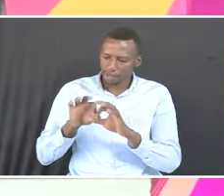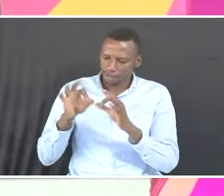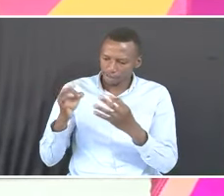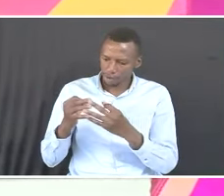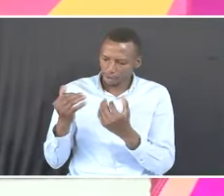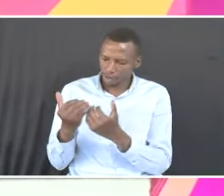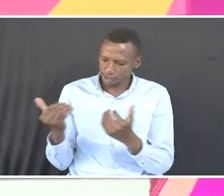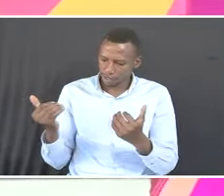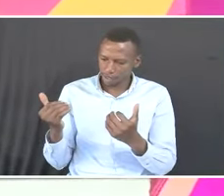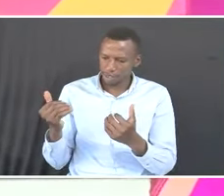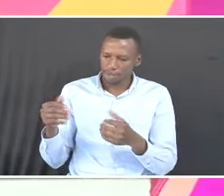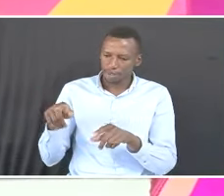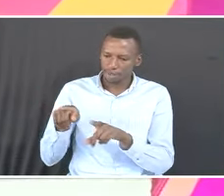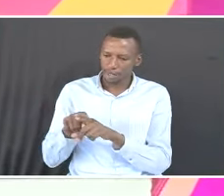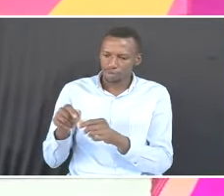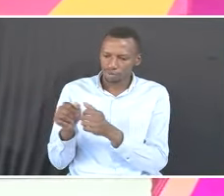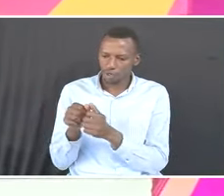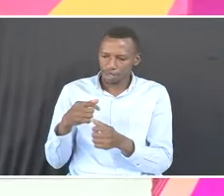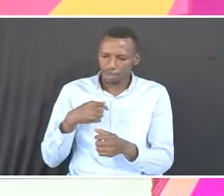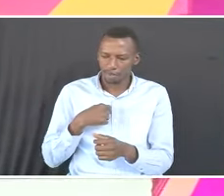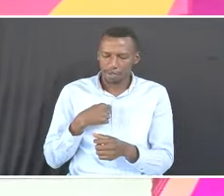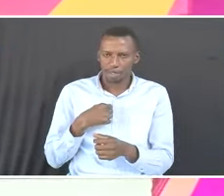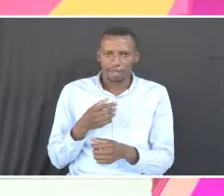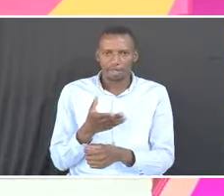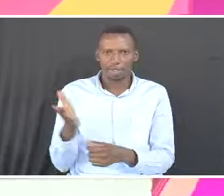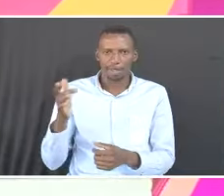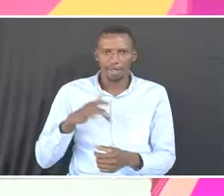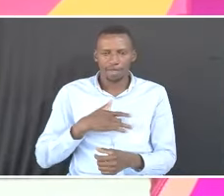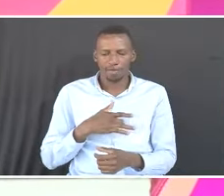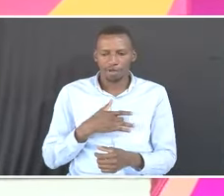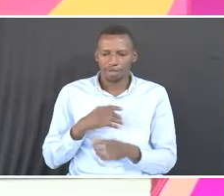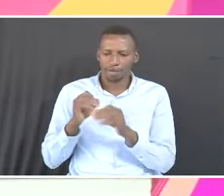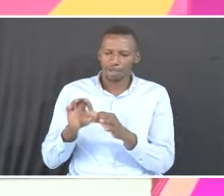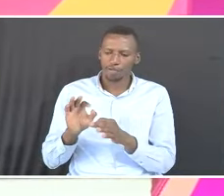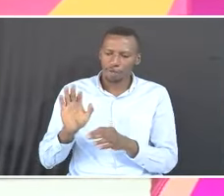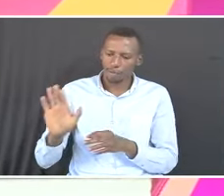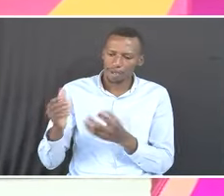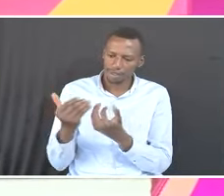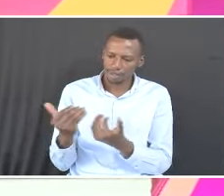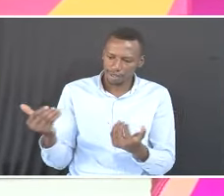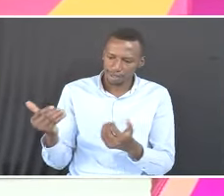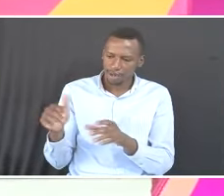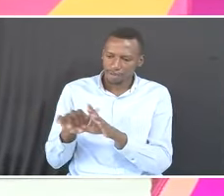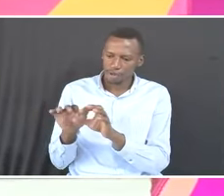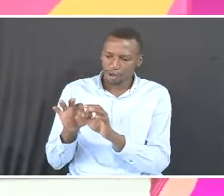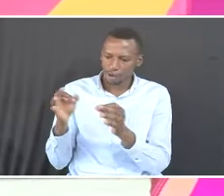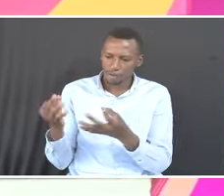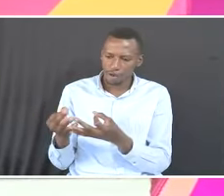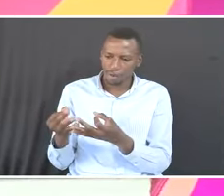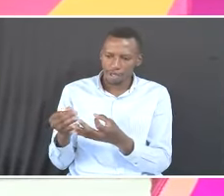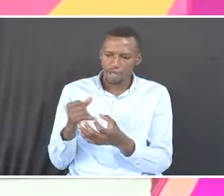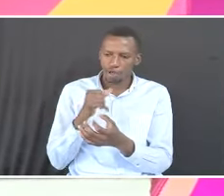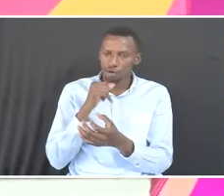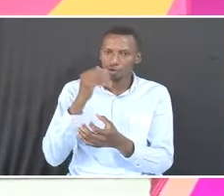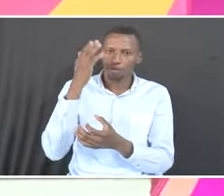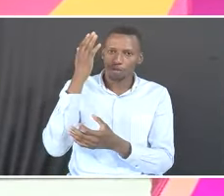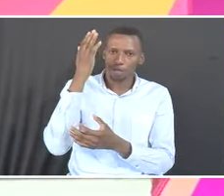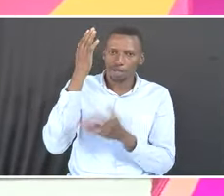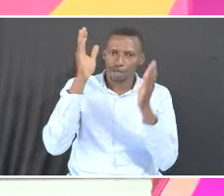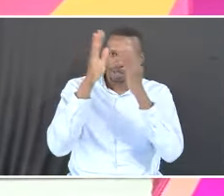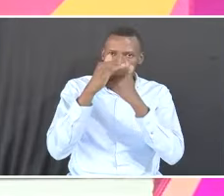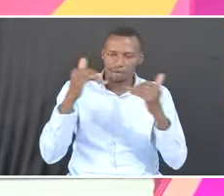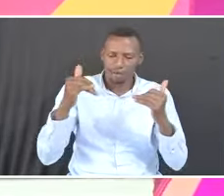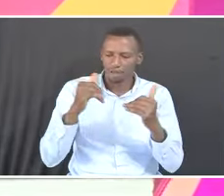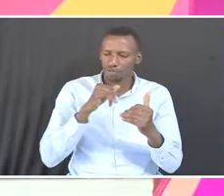that heaven could not be heaven to them without the presence of those who are so dear. That is the attitude